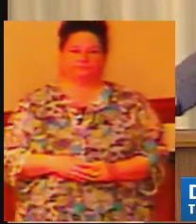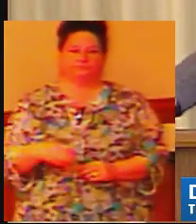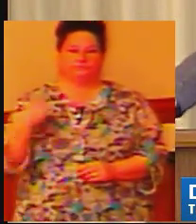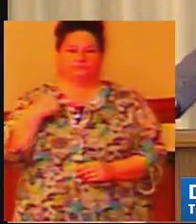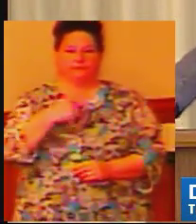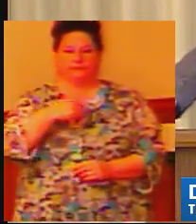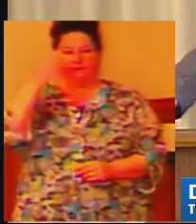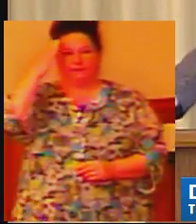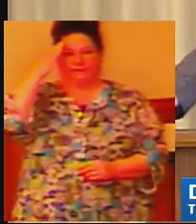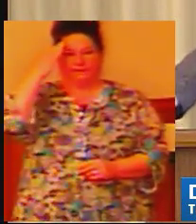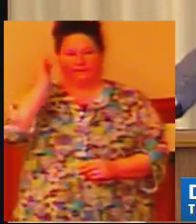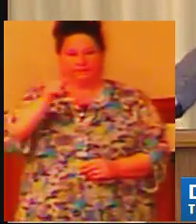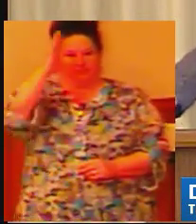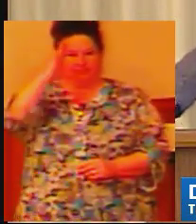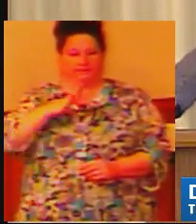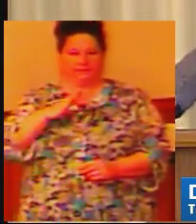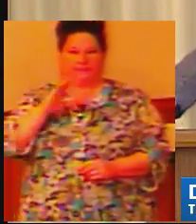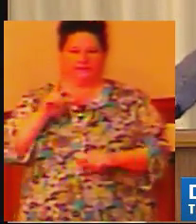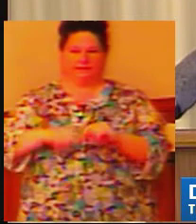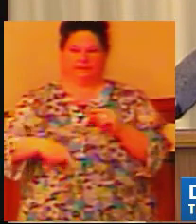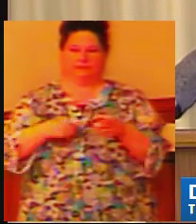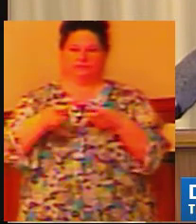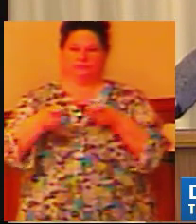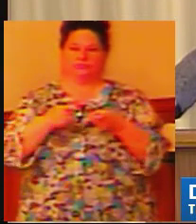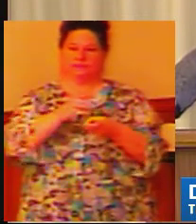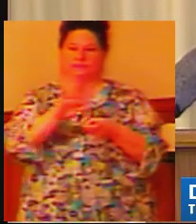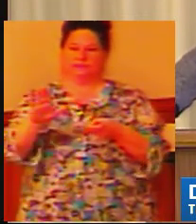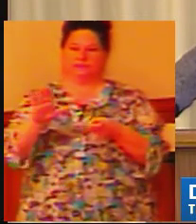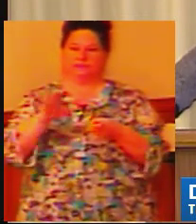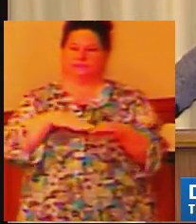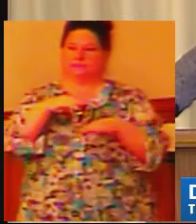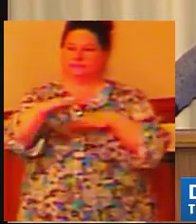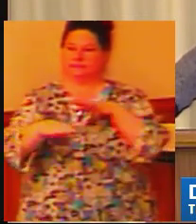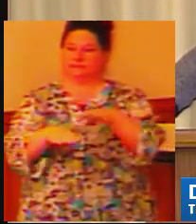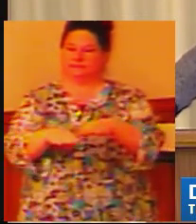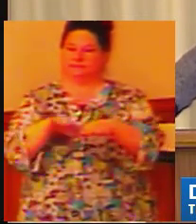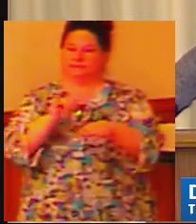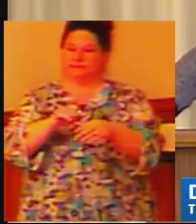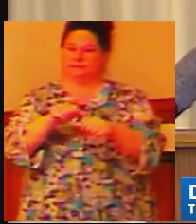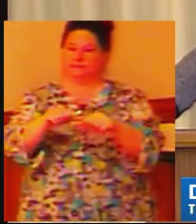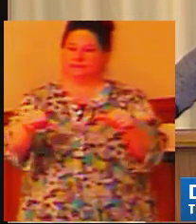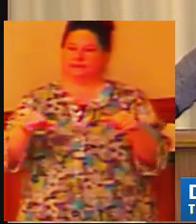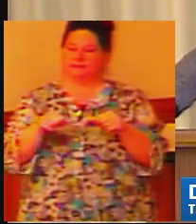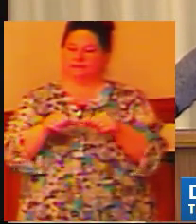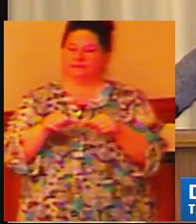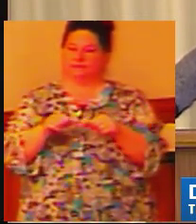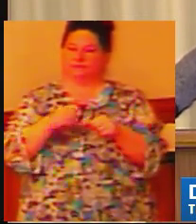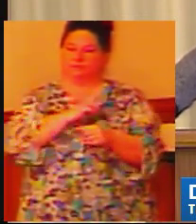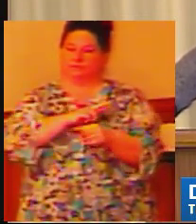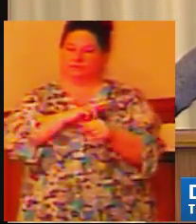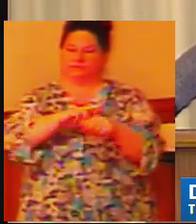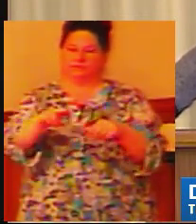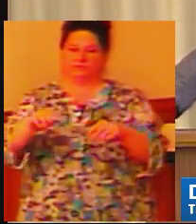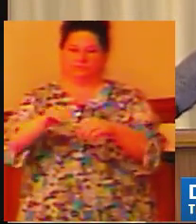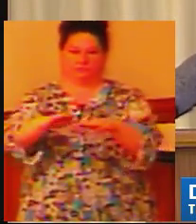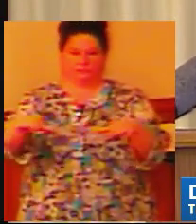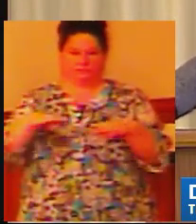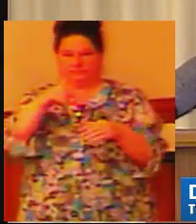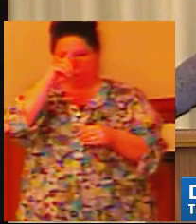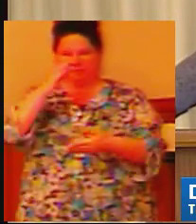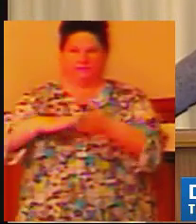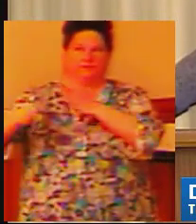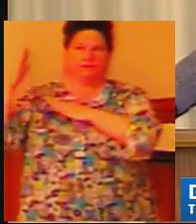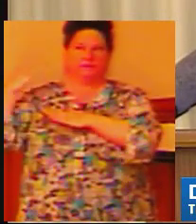We know a man cannot direct his own steps in that realm, in the religious realm, because way back